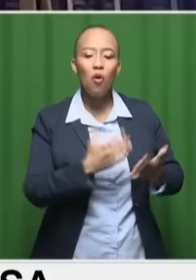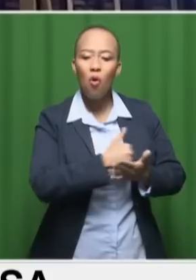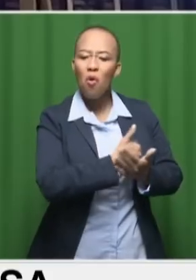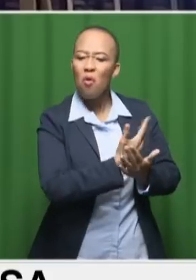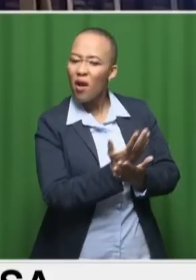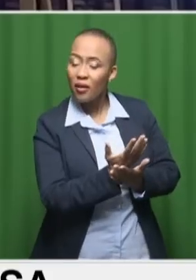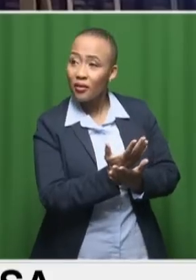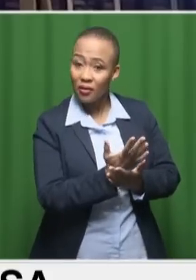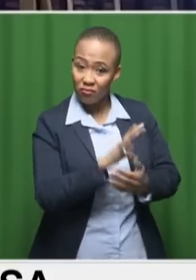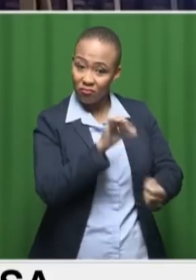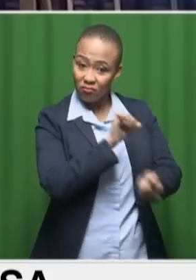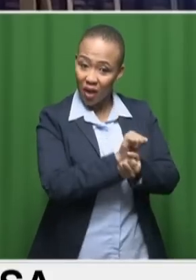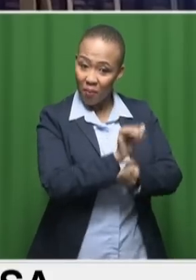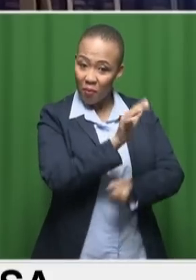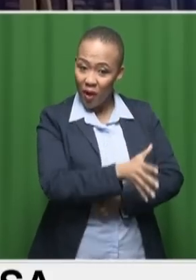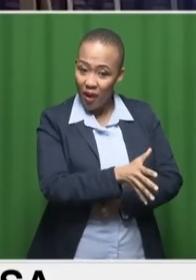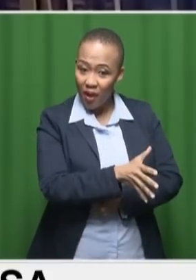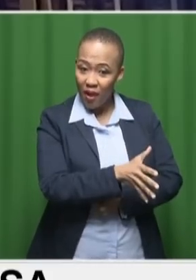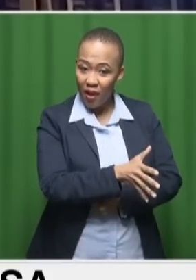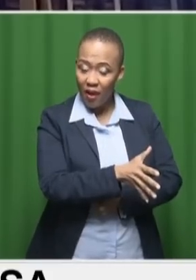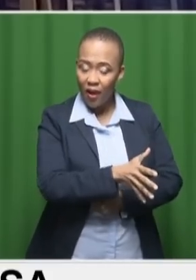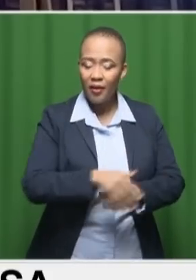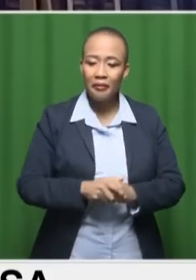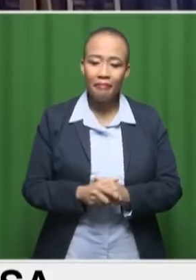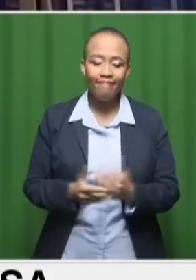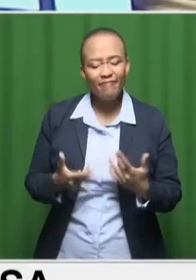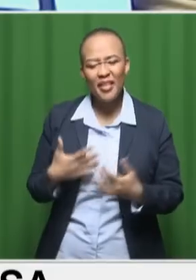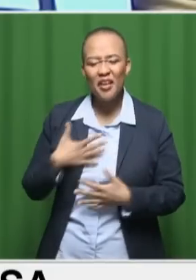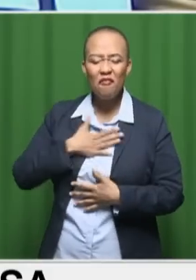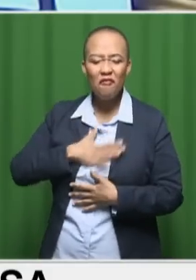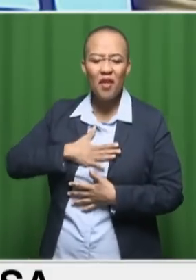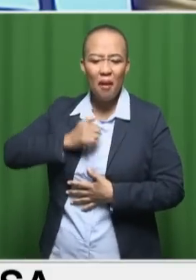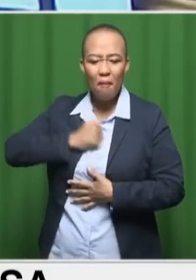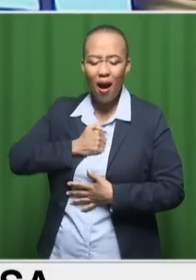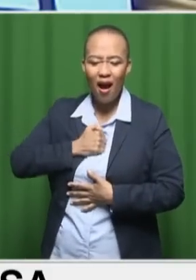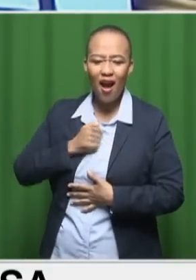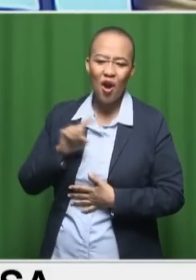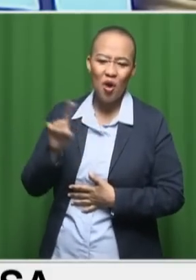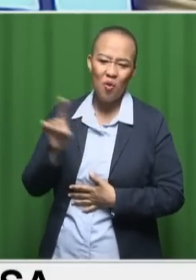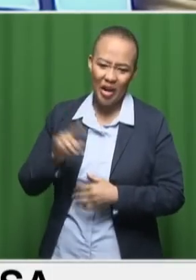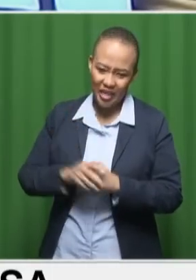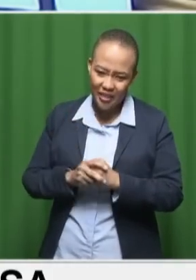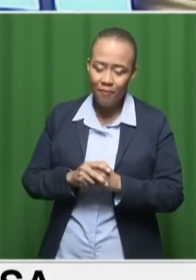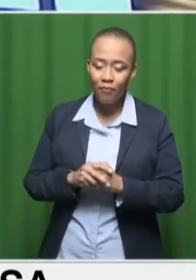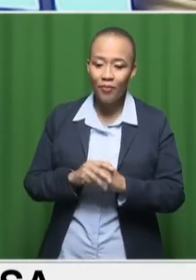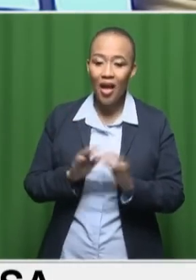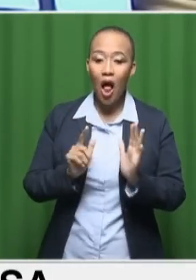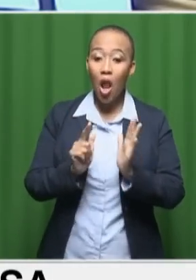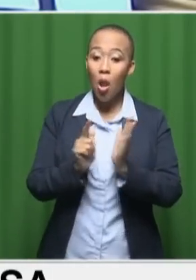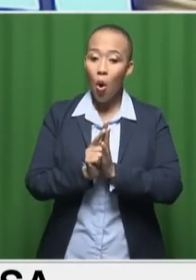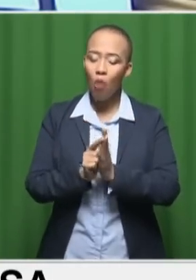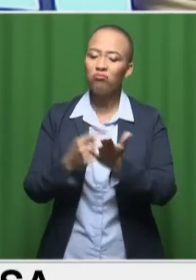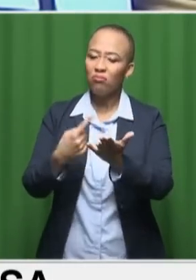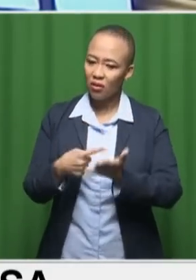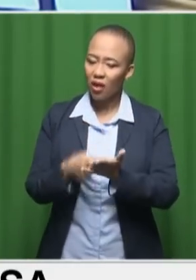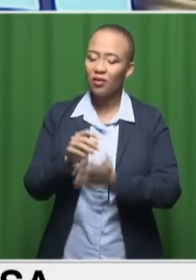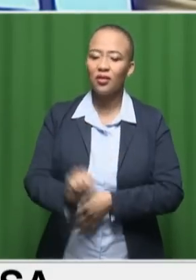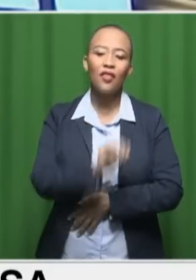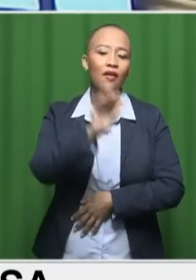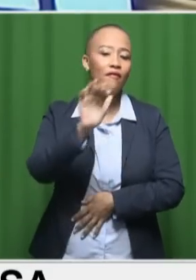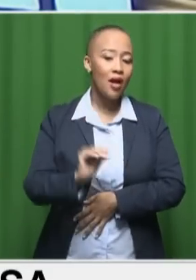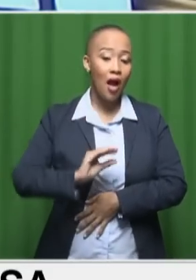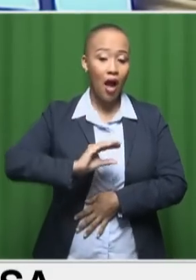Putin coming to South Africa knowing that he would have the chance of being arrested. But if that is the case, then what is that friendship